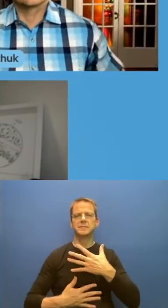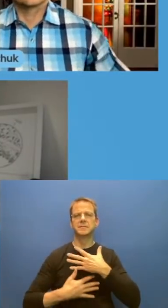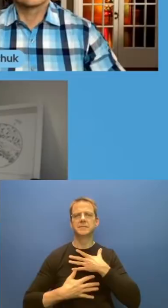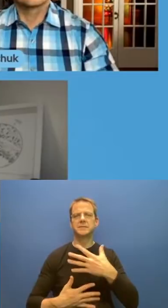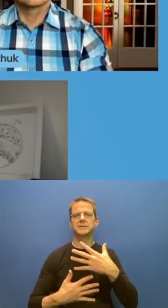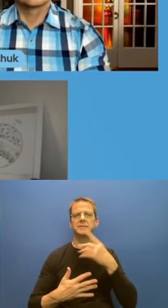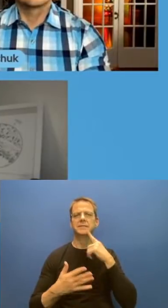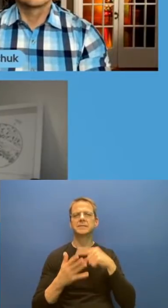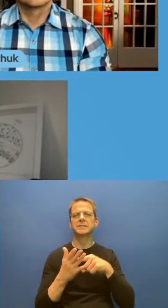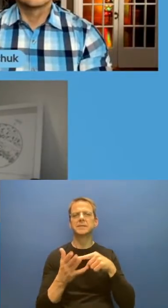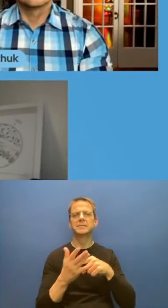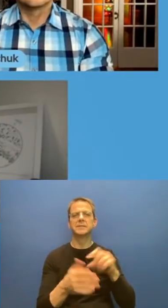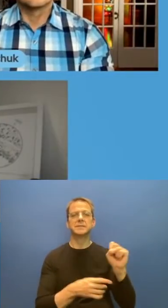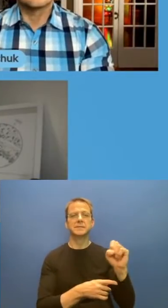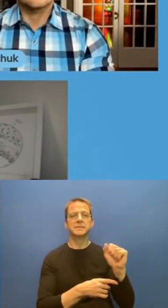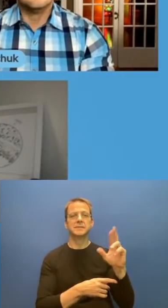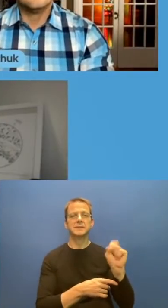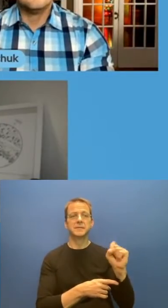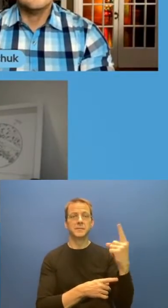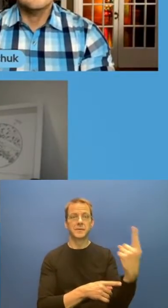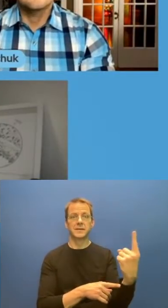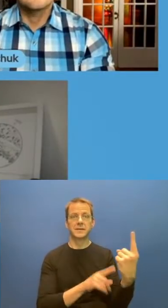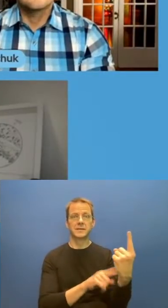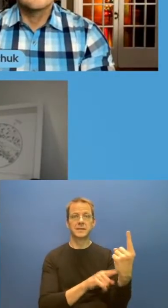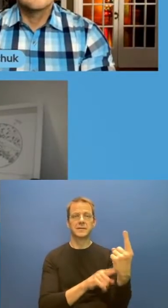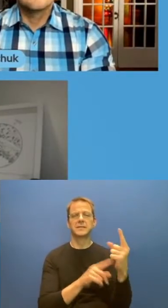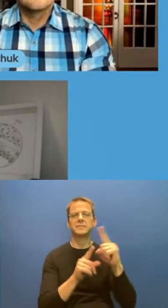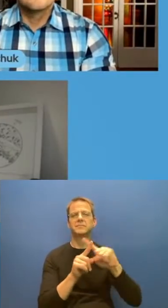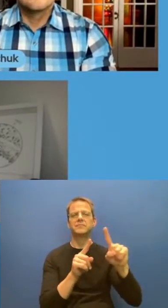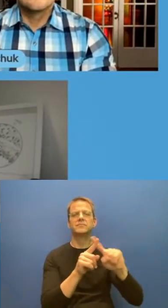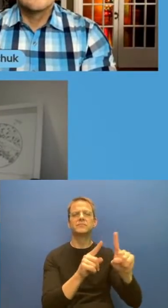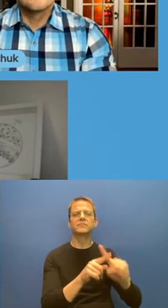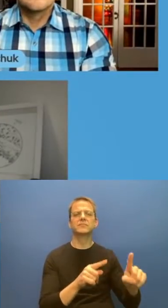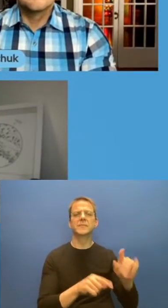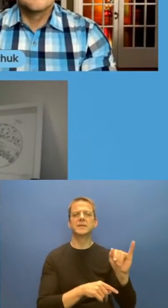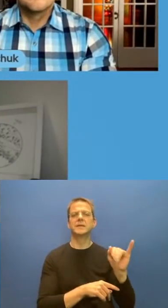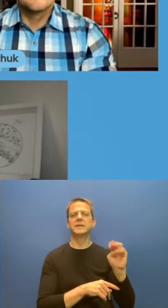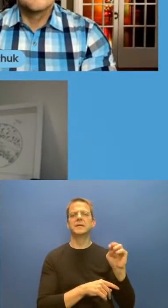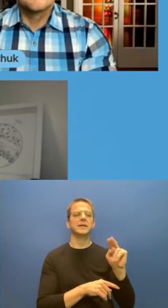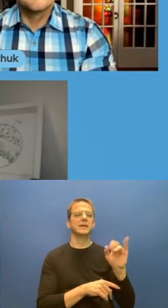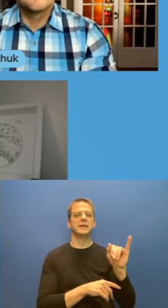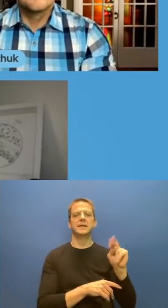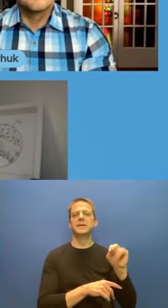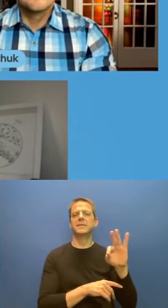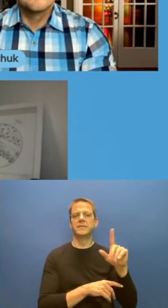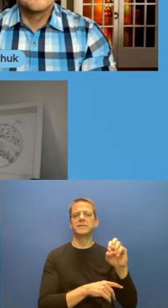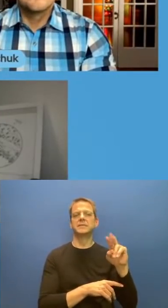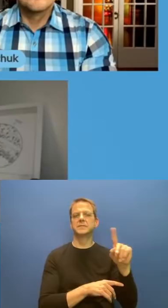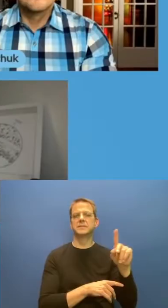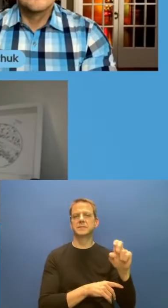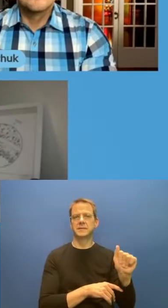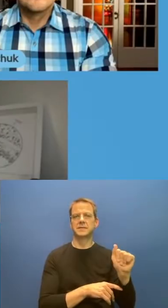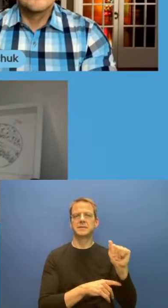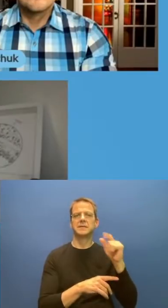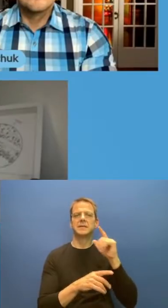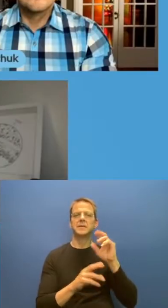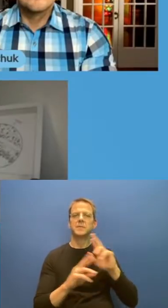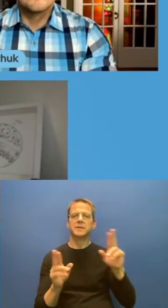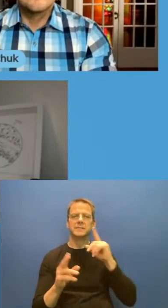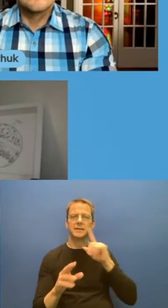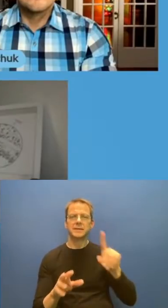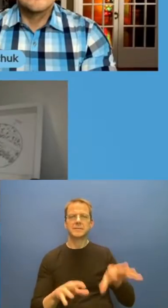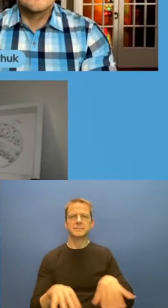So I felt ready to take on this new coronavirus when it first emerged in 2020. So I'm